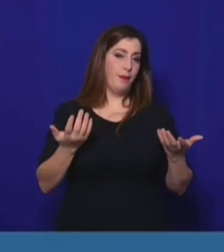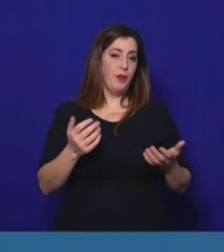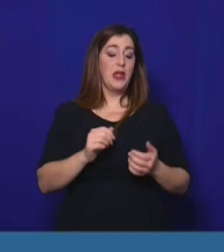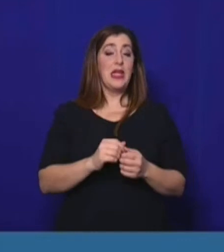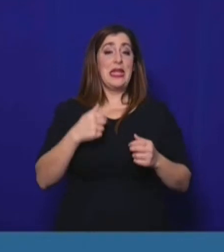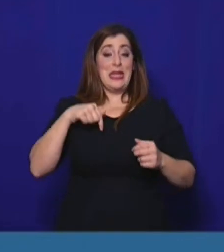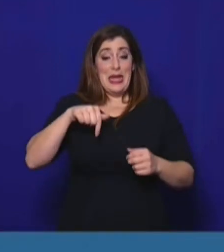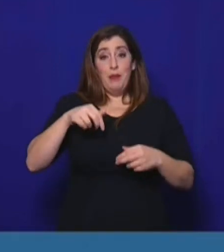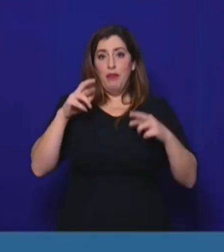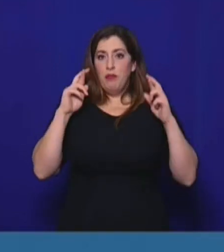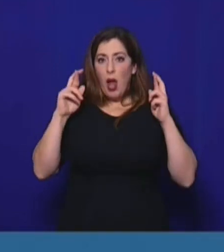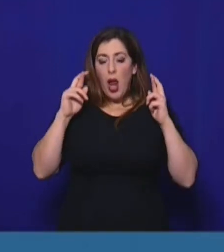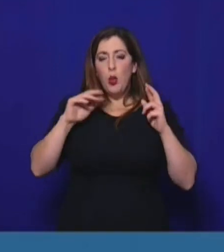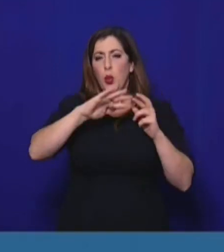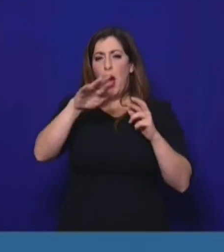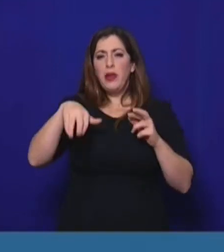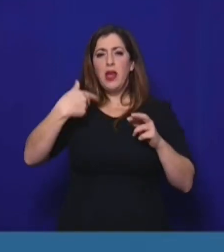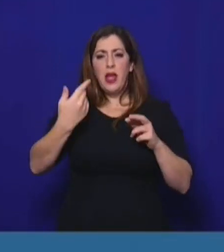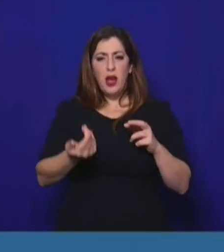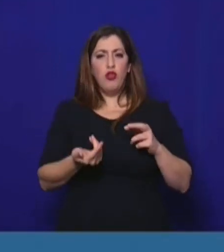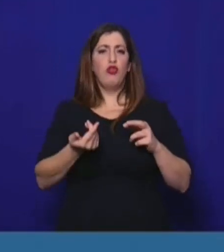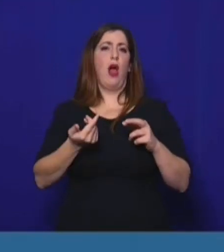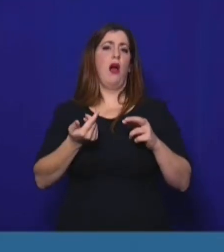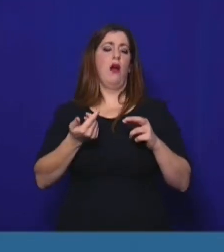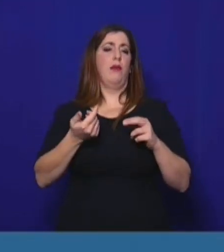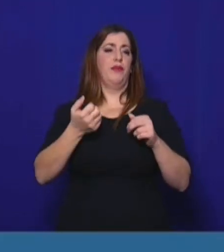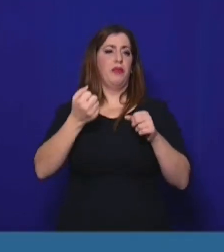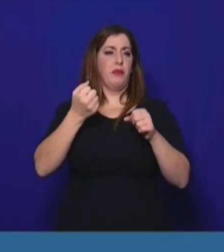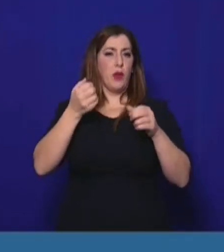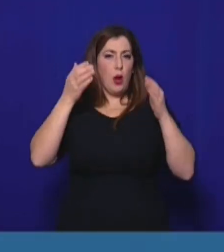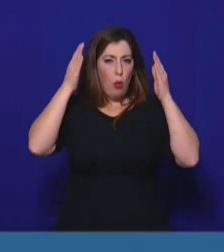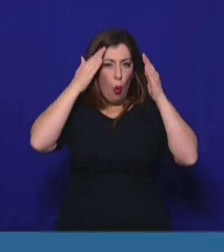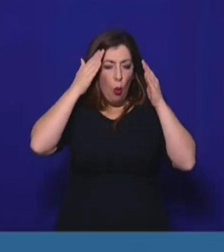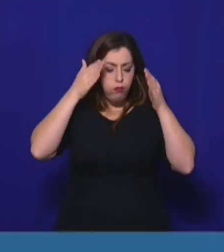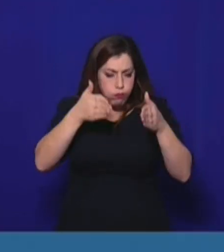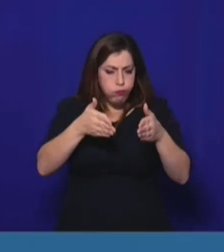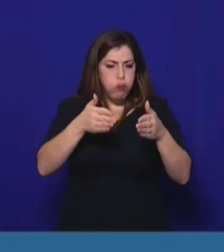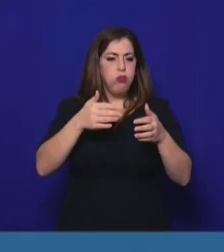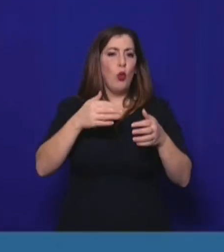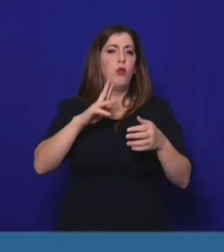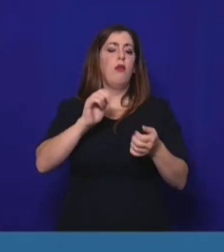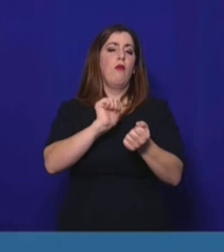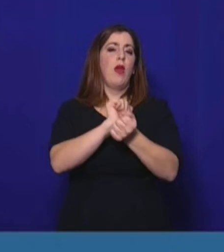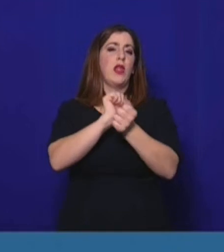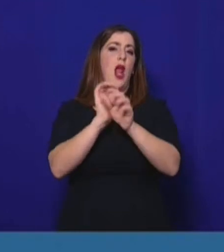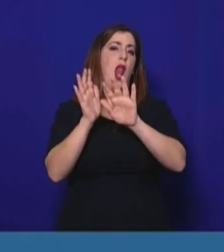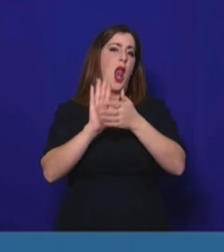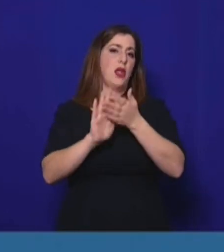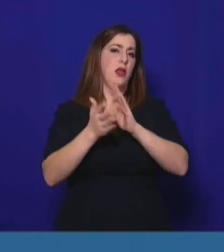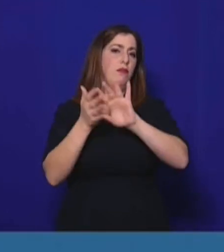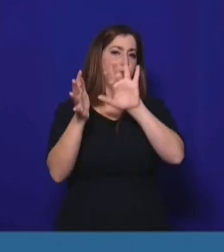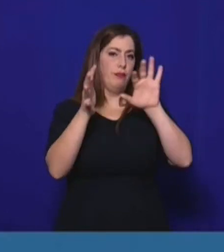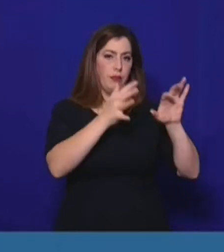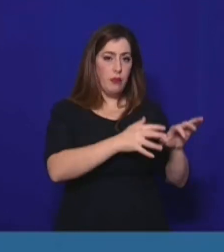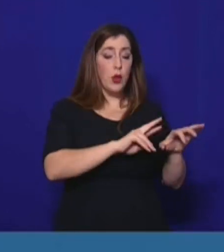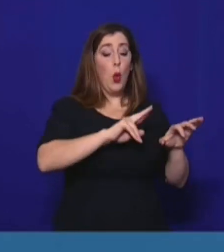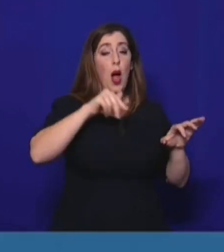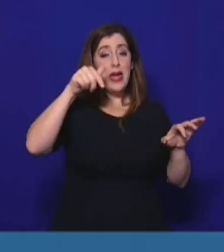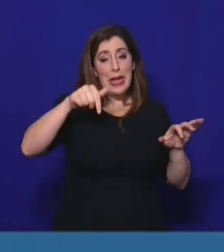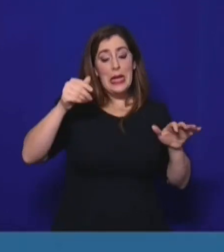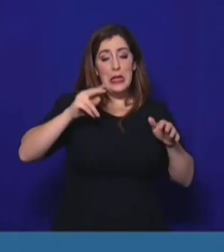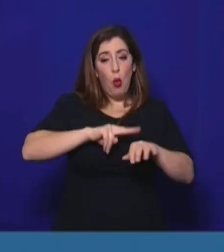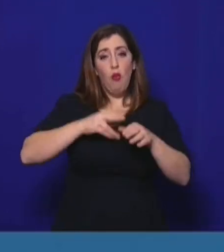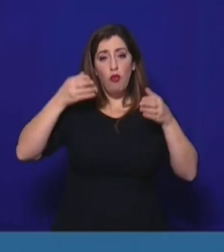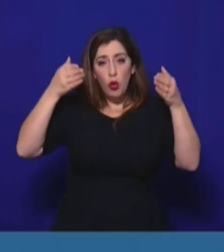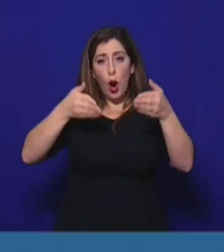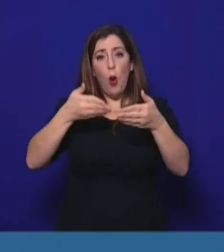rutina ta' wara l-festi nappellaw biex nieħdu ħsieb biex dawn in-numri nkun nistgħu innaqsuhom flimkien, innaqsu dawn